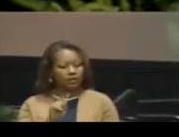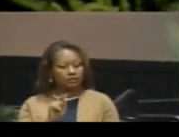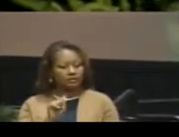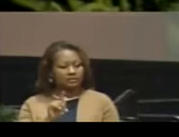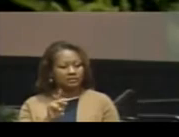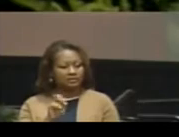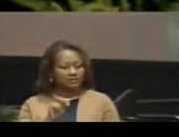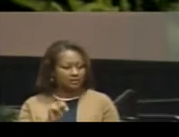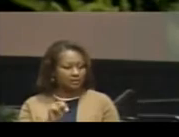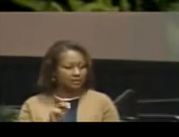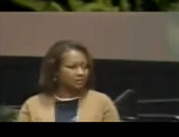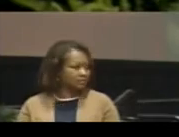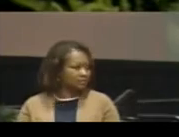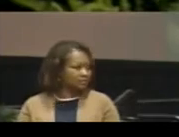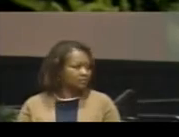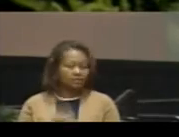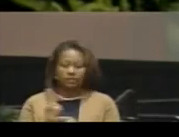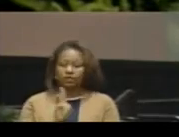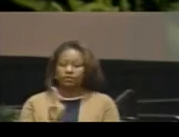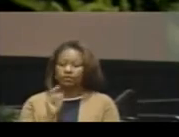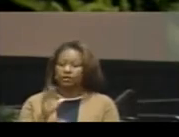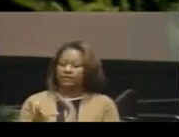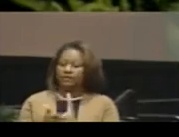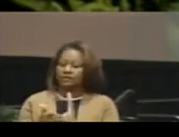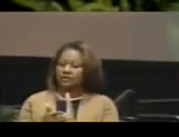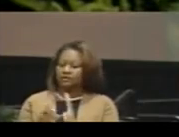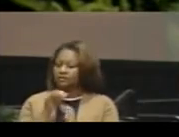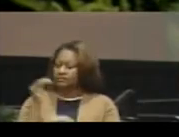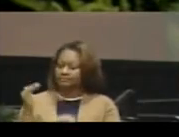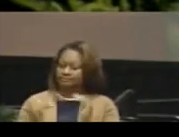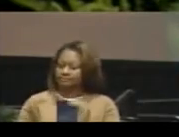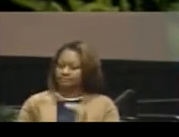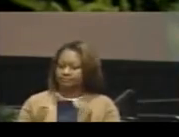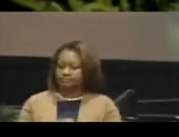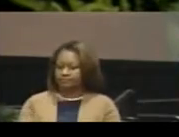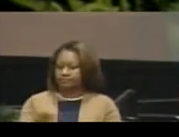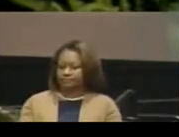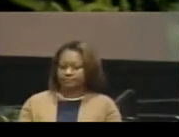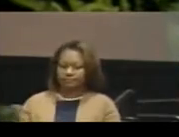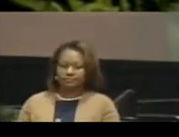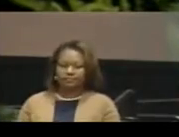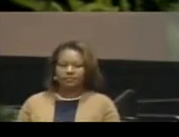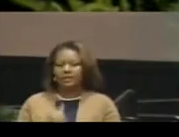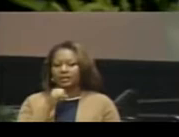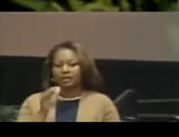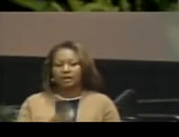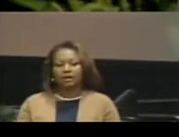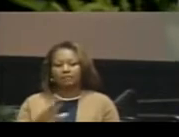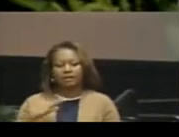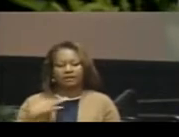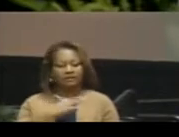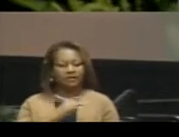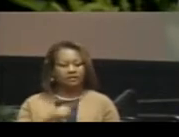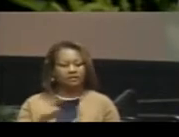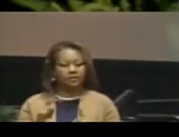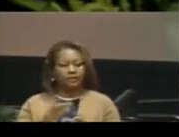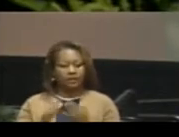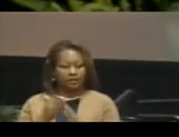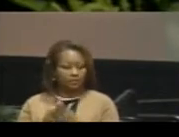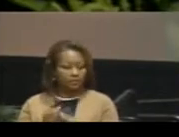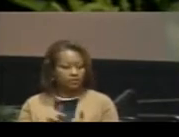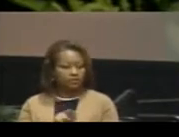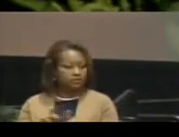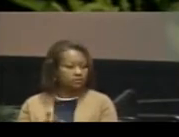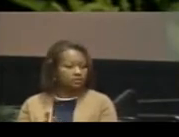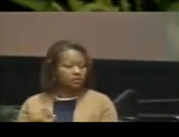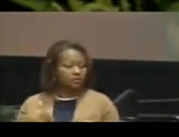The utilization of technology is unevenly distributed, not only among faculty, but among the community and young